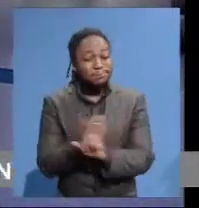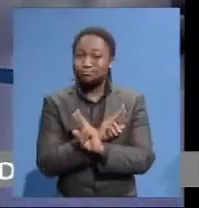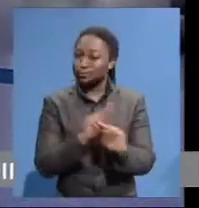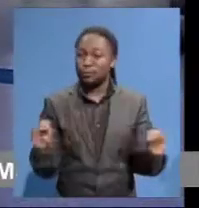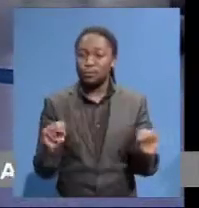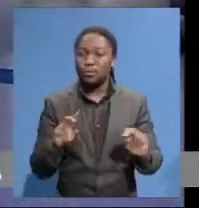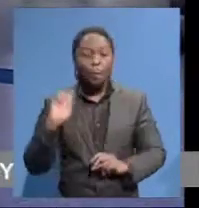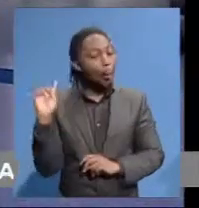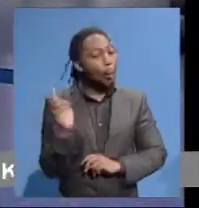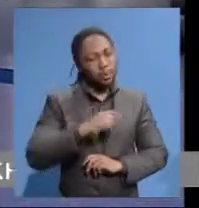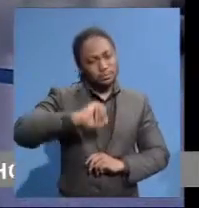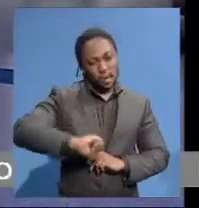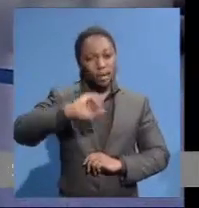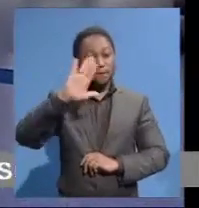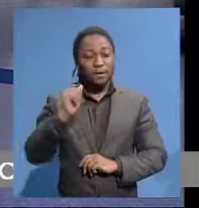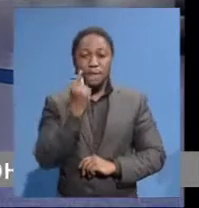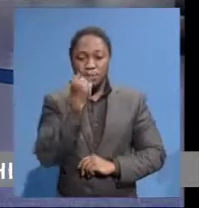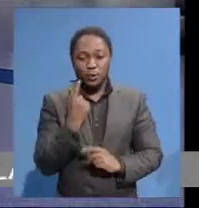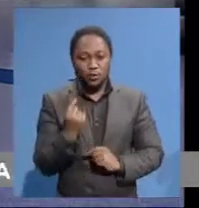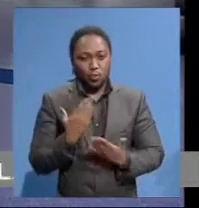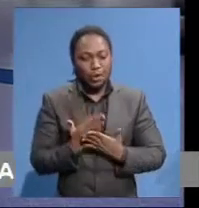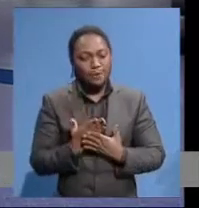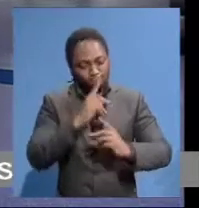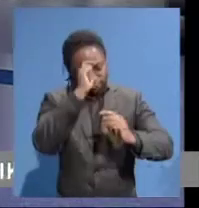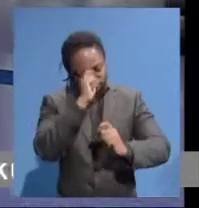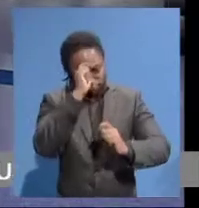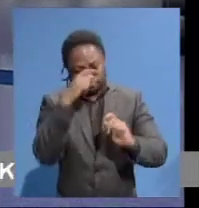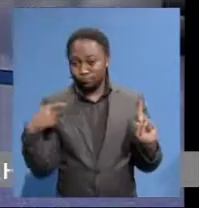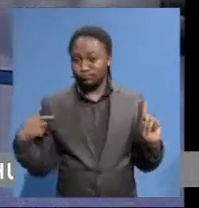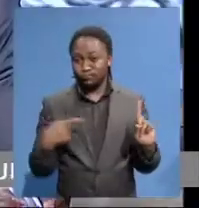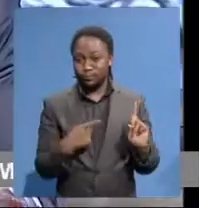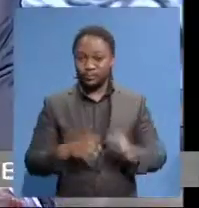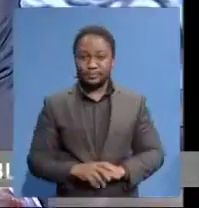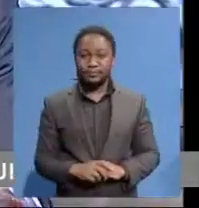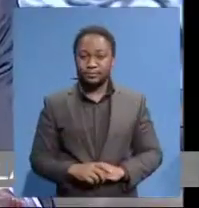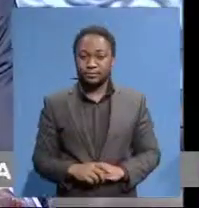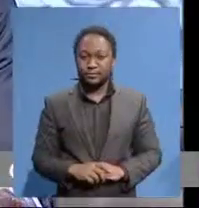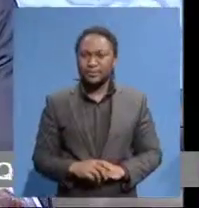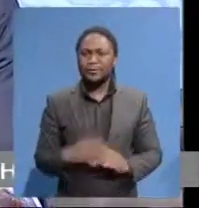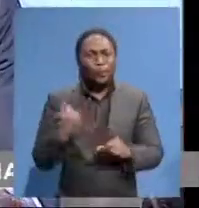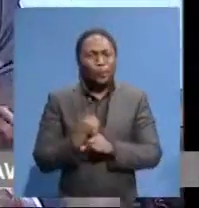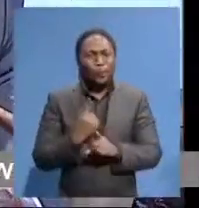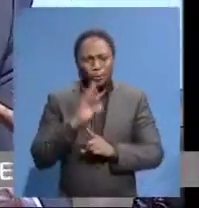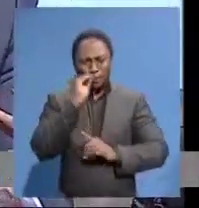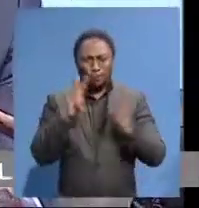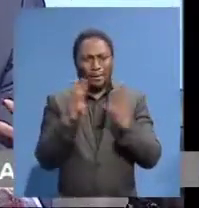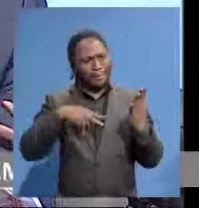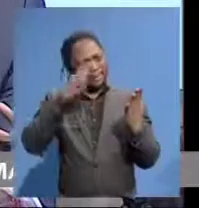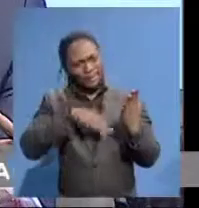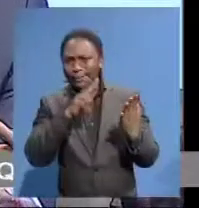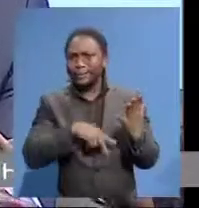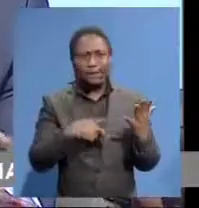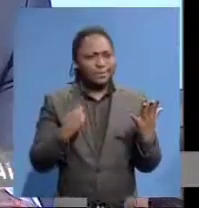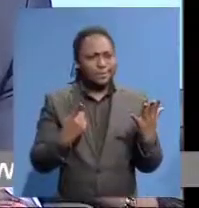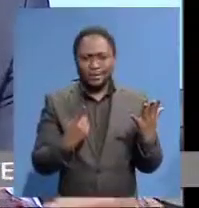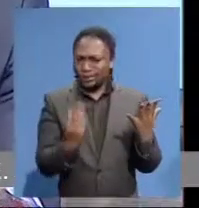all South African men can do, to pay tribute to Otata. We should stop reading about men have abused this and that you have so all much those